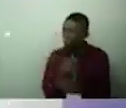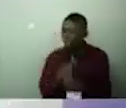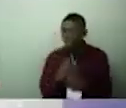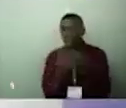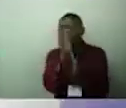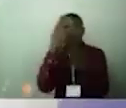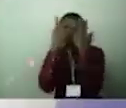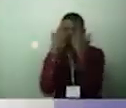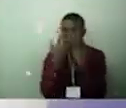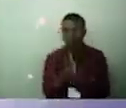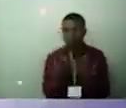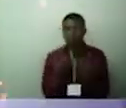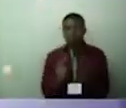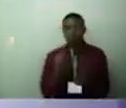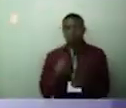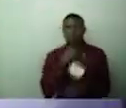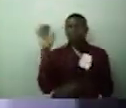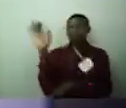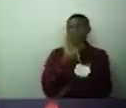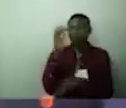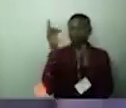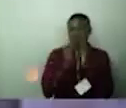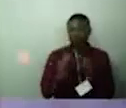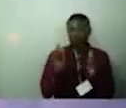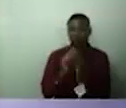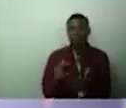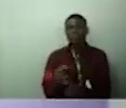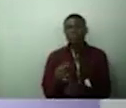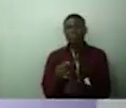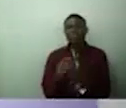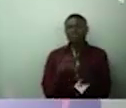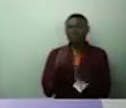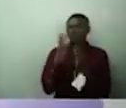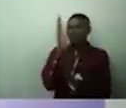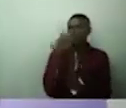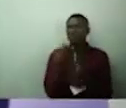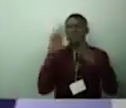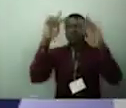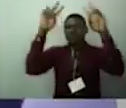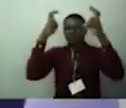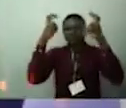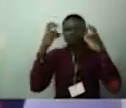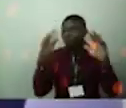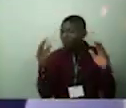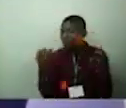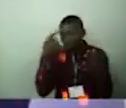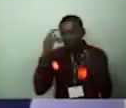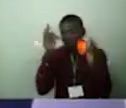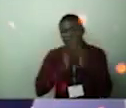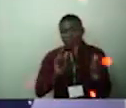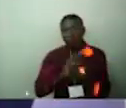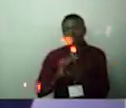when we're doing this Christmas convention, I was preaching somewhere. The Spirit of God was just, the theme for the convention was, and his